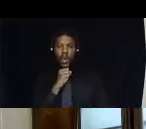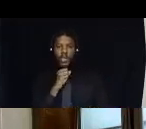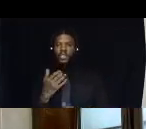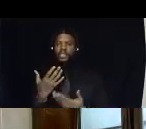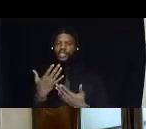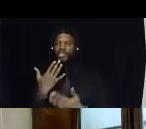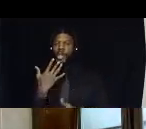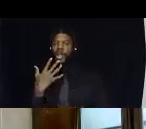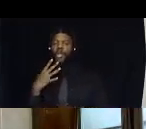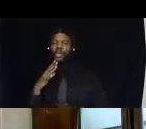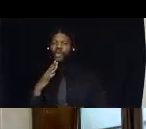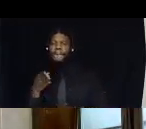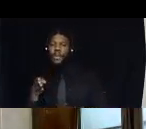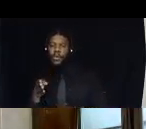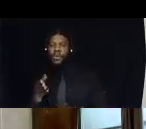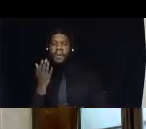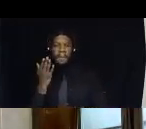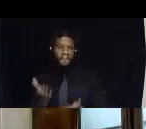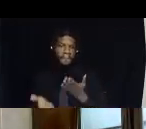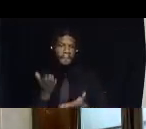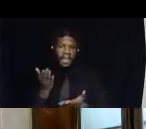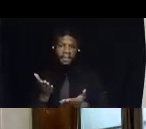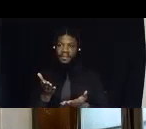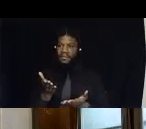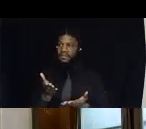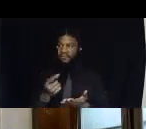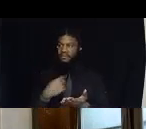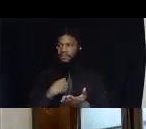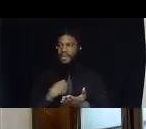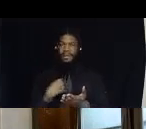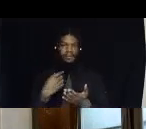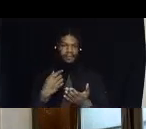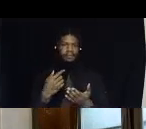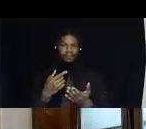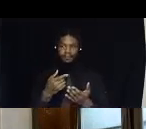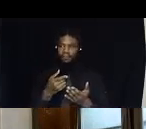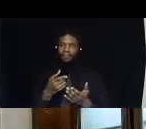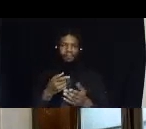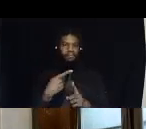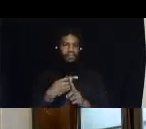So that might be me speaking through my collage.